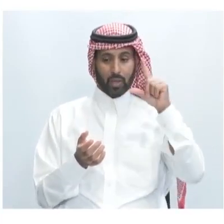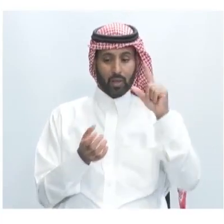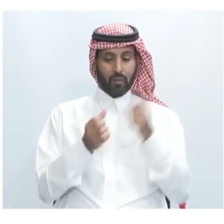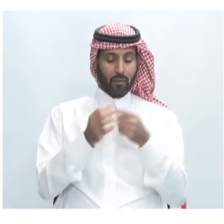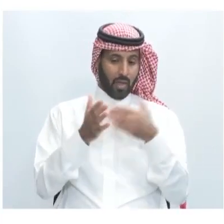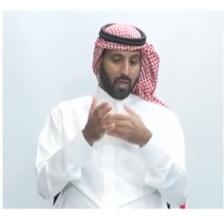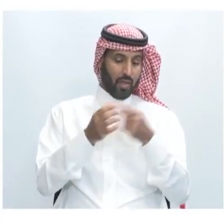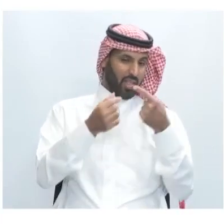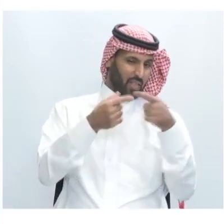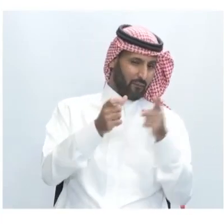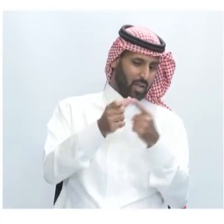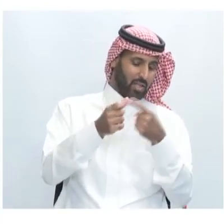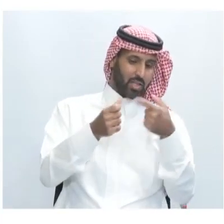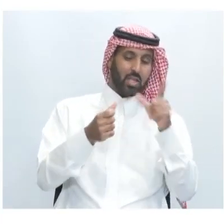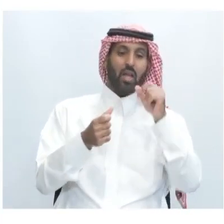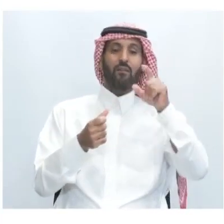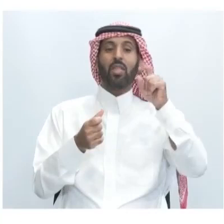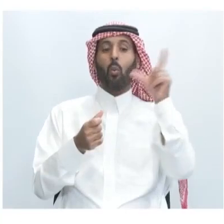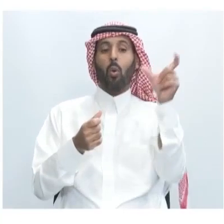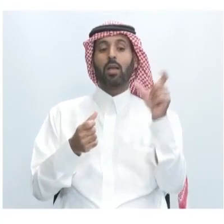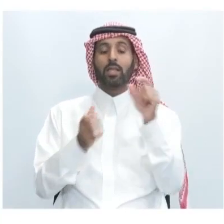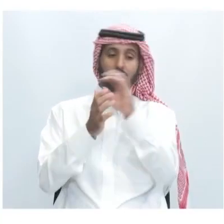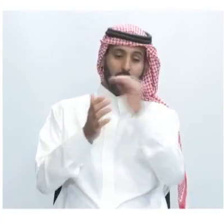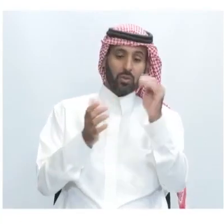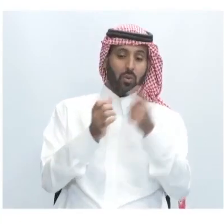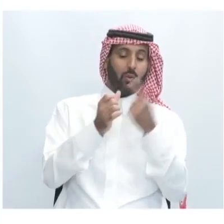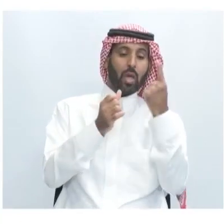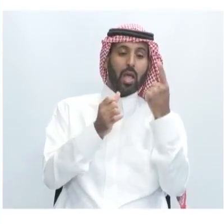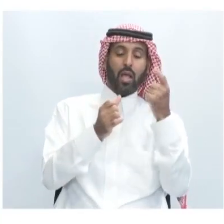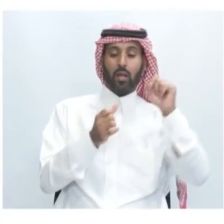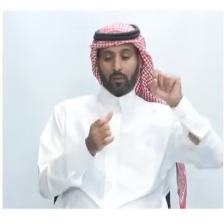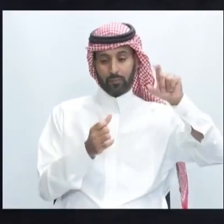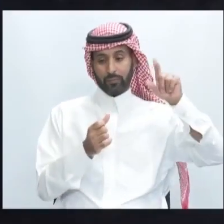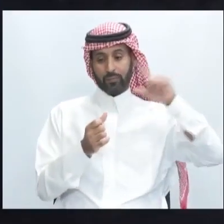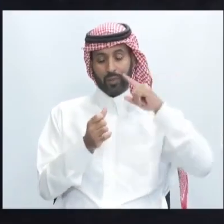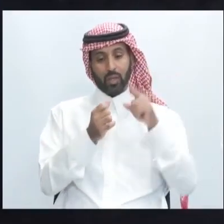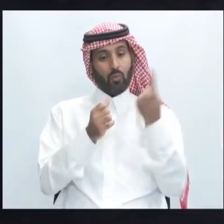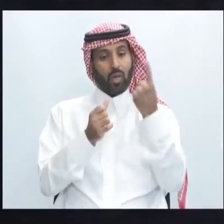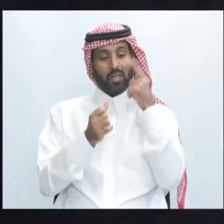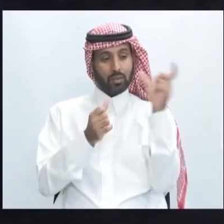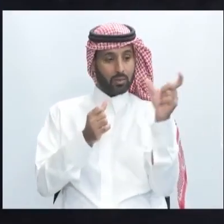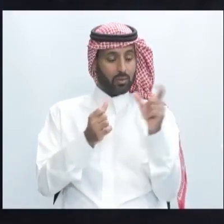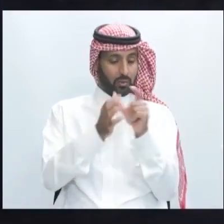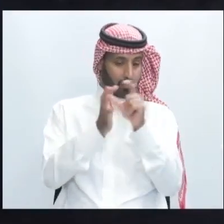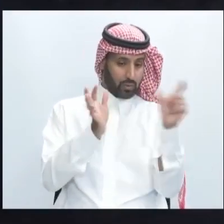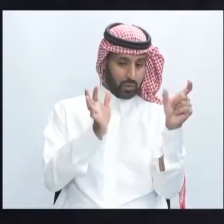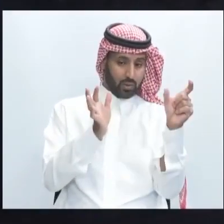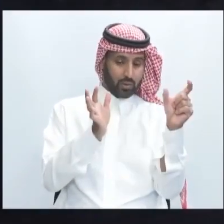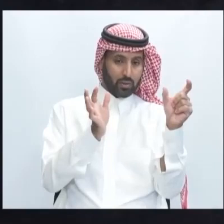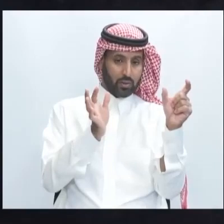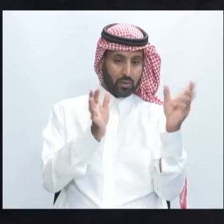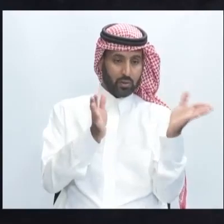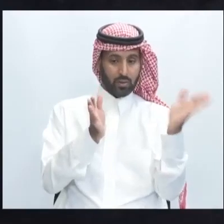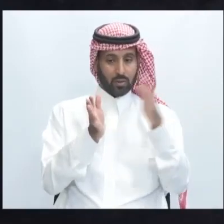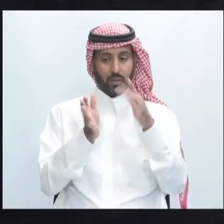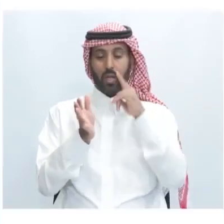for the first letter of the first word of a sentence. So the first letter of the first word of a sentence. The second